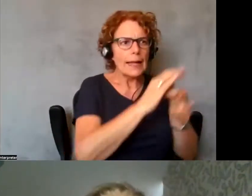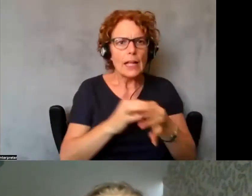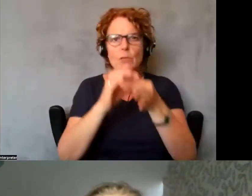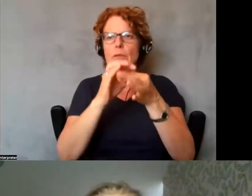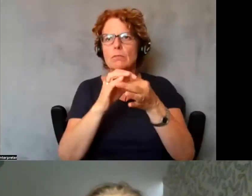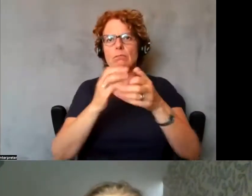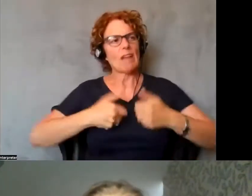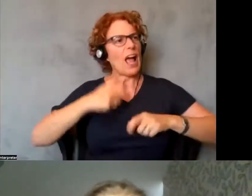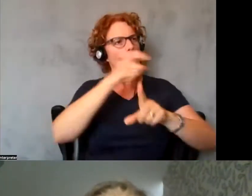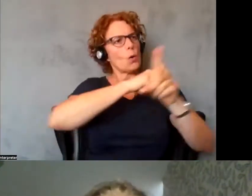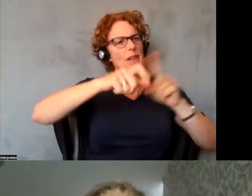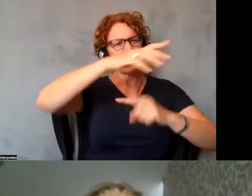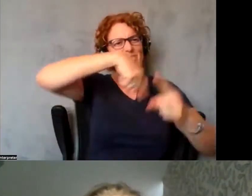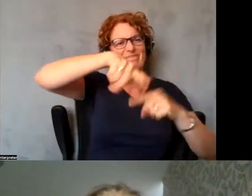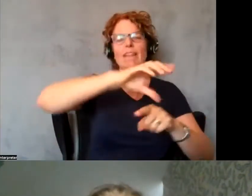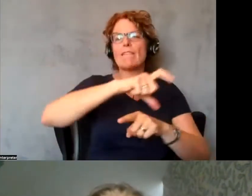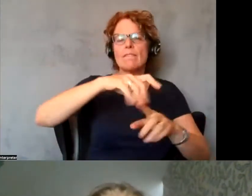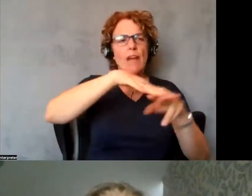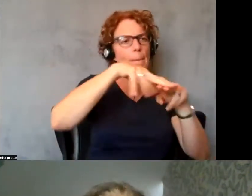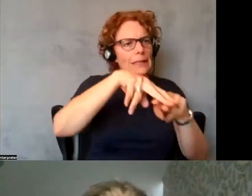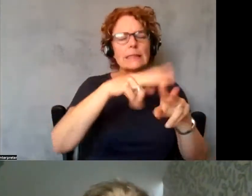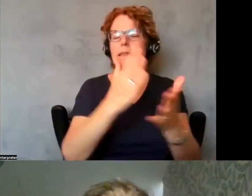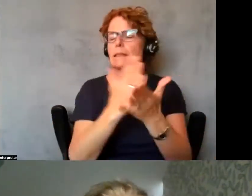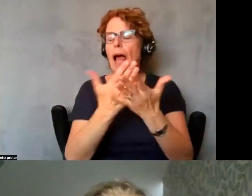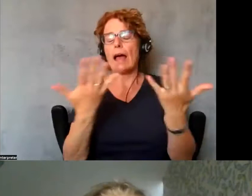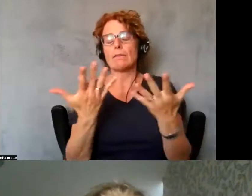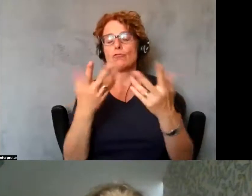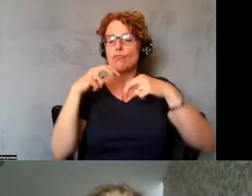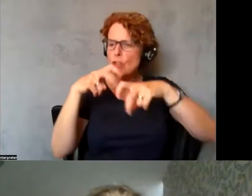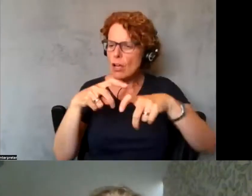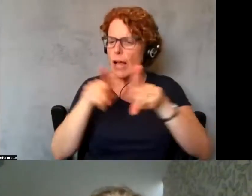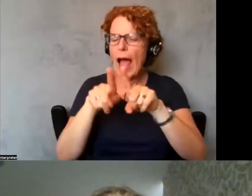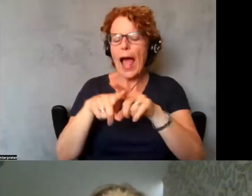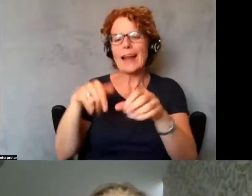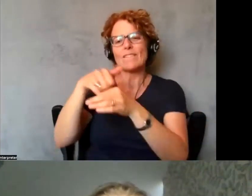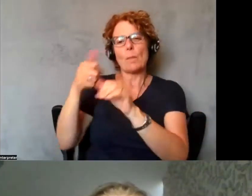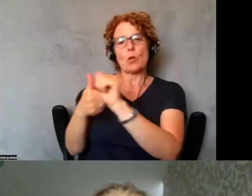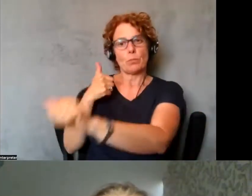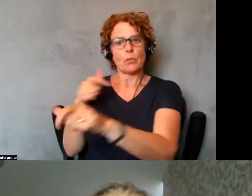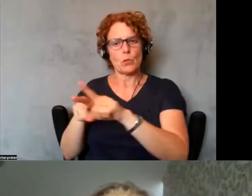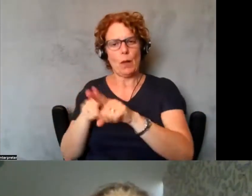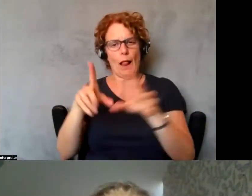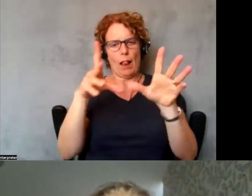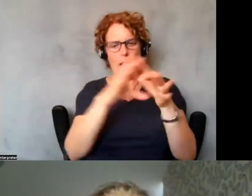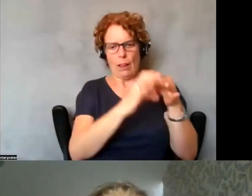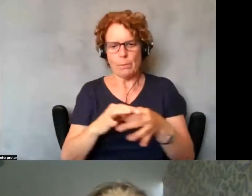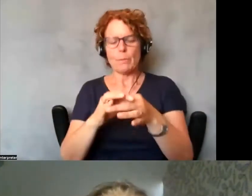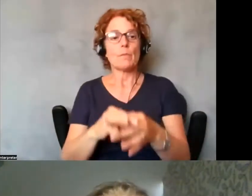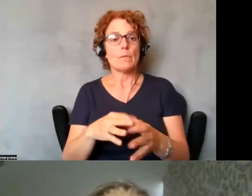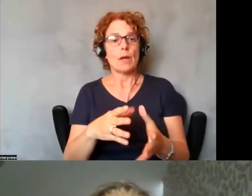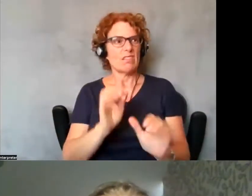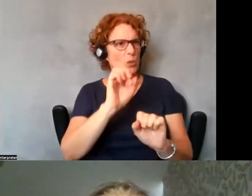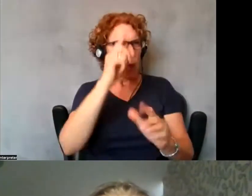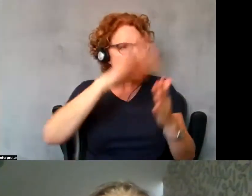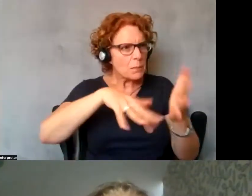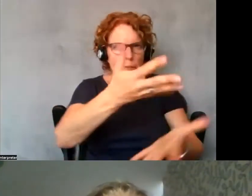of families and researchers and the pharmaceutical industry. For example, learning about your experiences can help